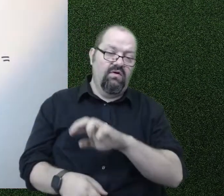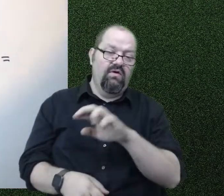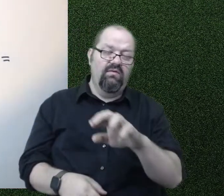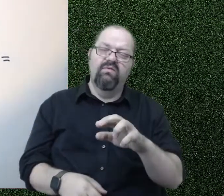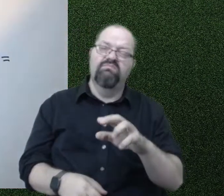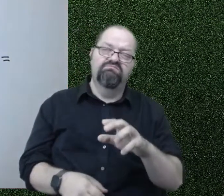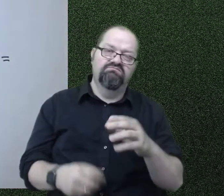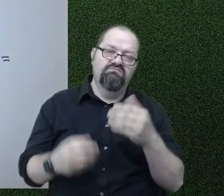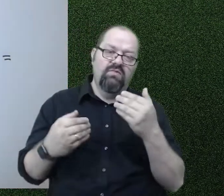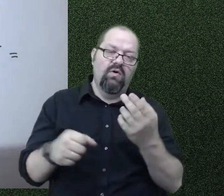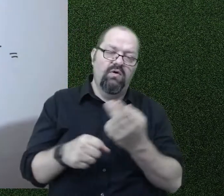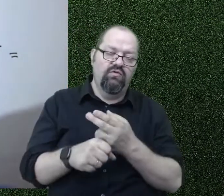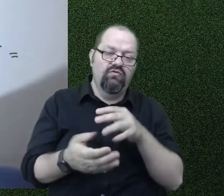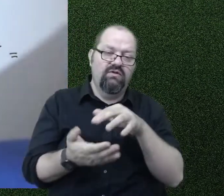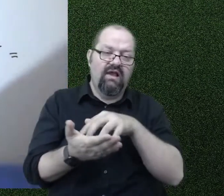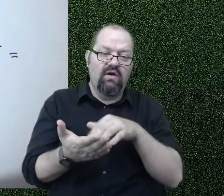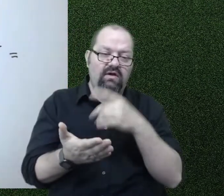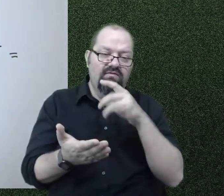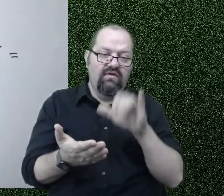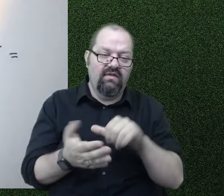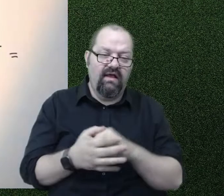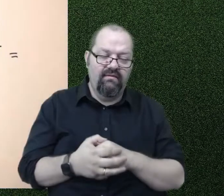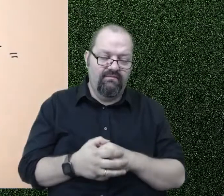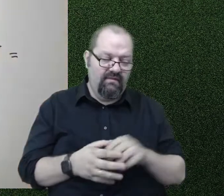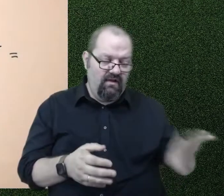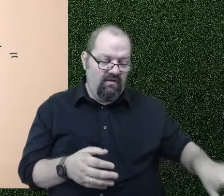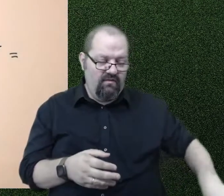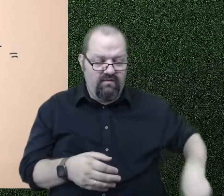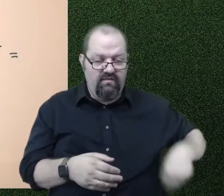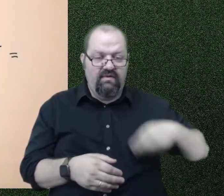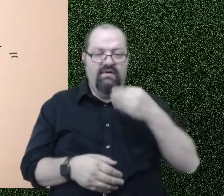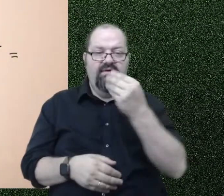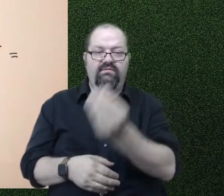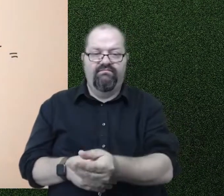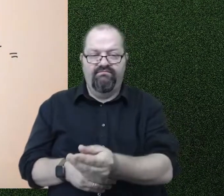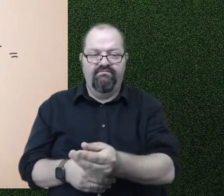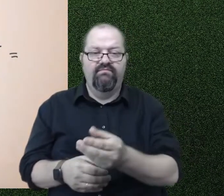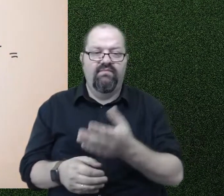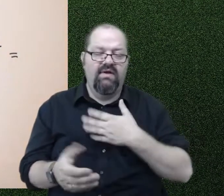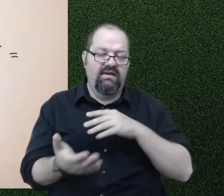calculator for this. And I'm reaching in my purse. I'm going to.